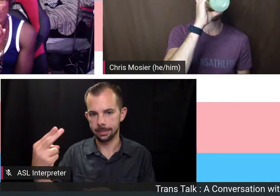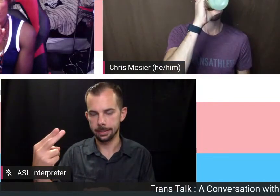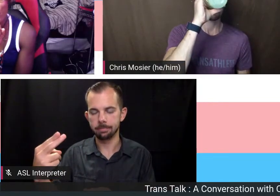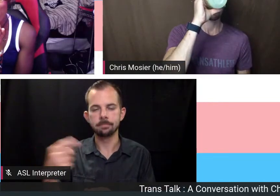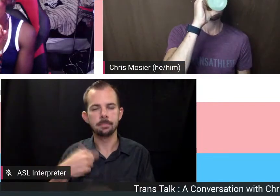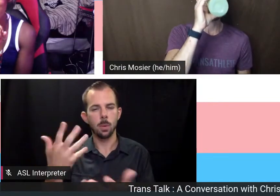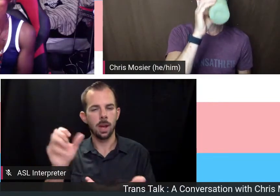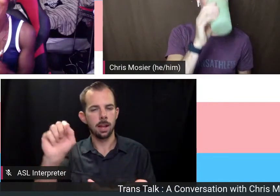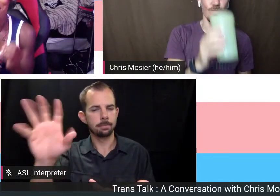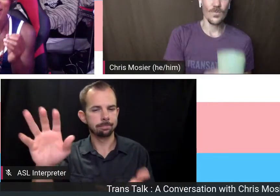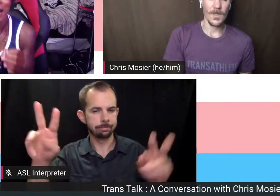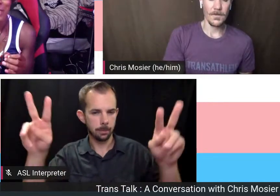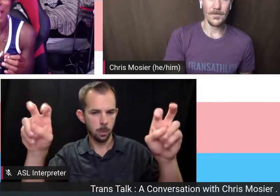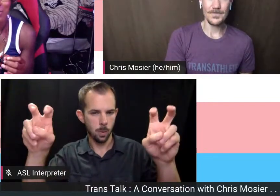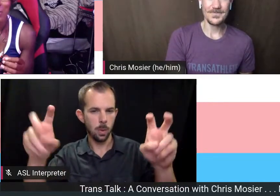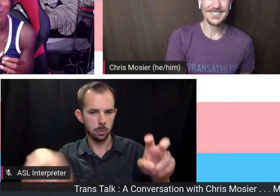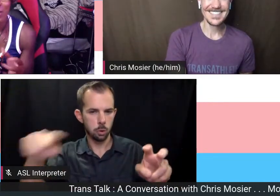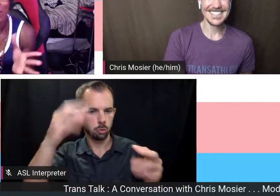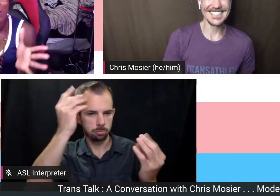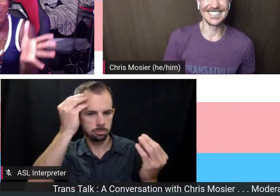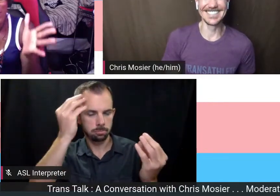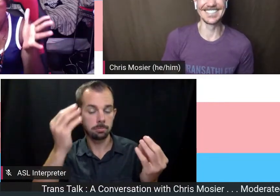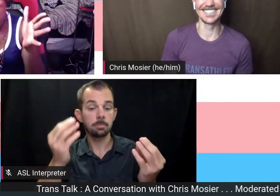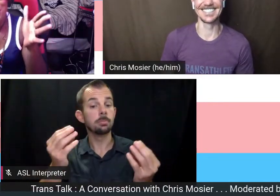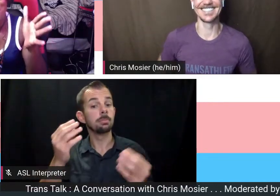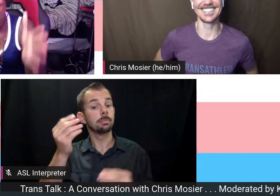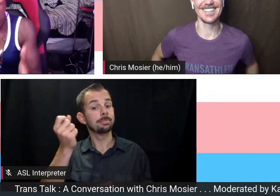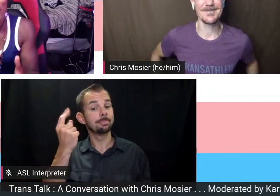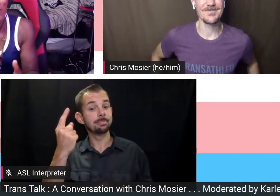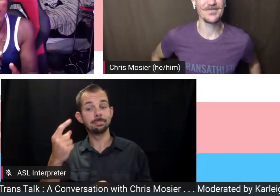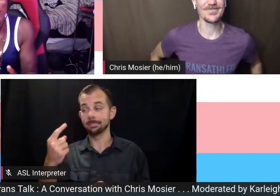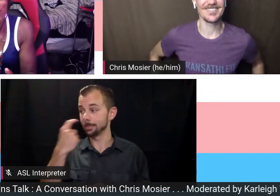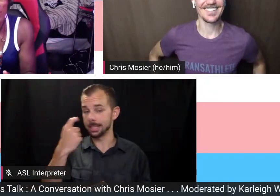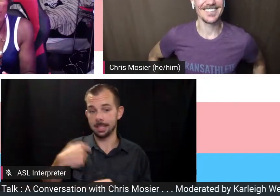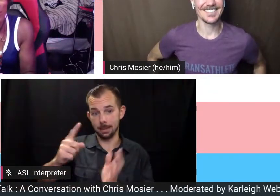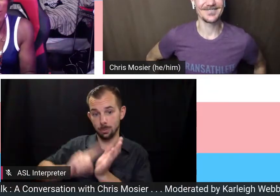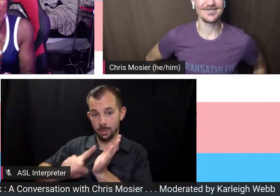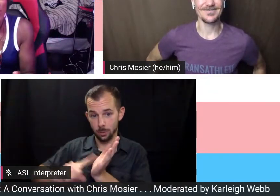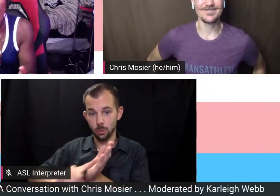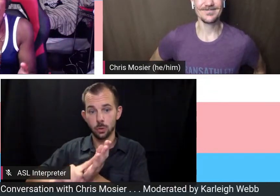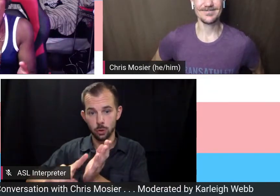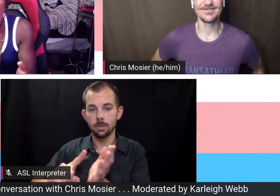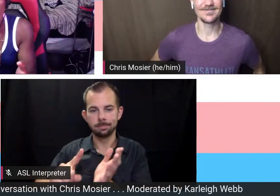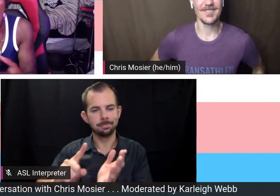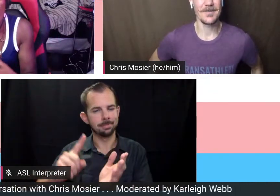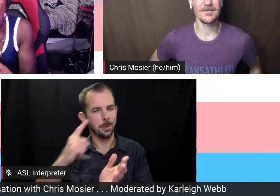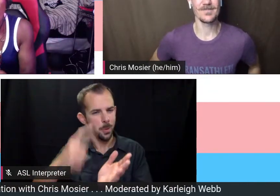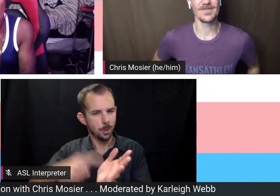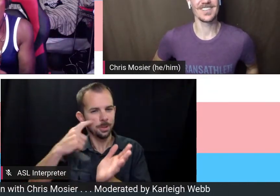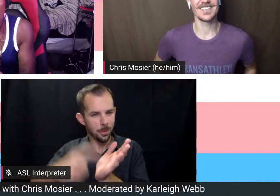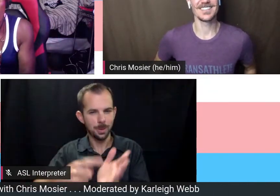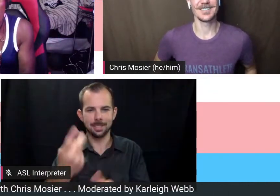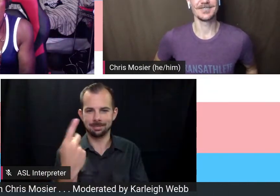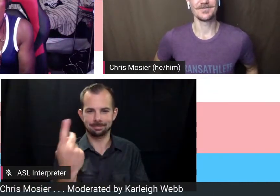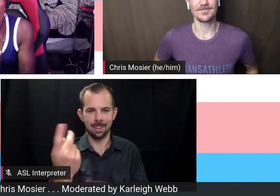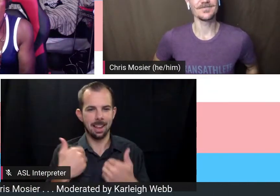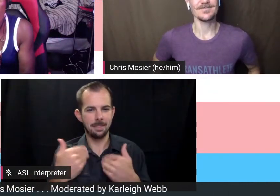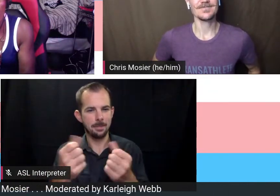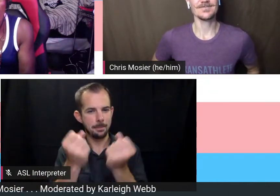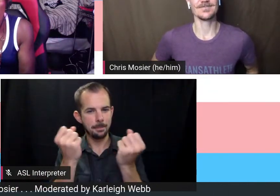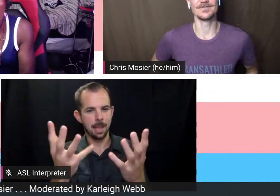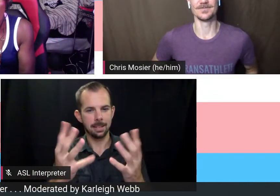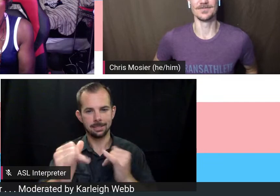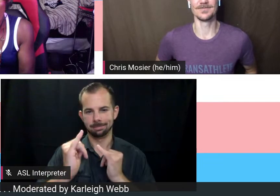found out we have a lot in common, actually. And it sounds like very, very similar, like coming of age, growing up